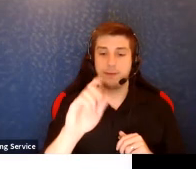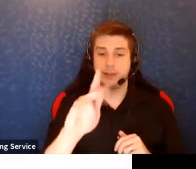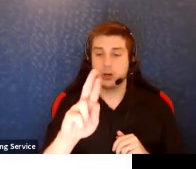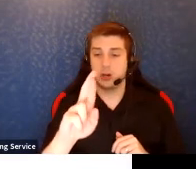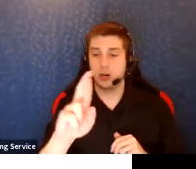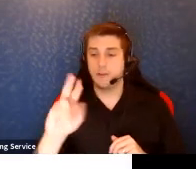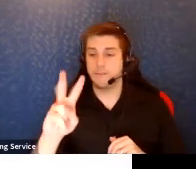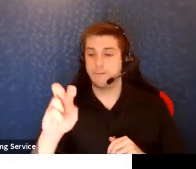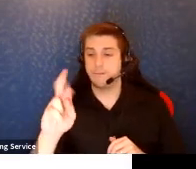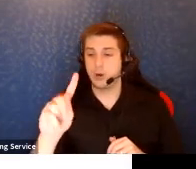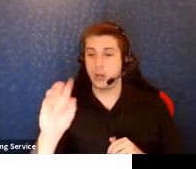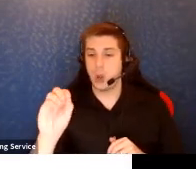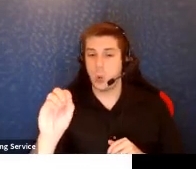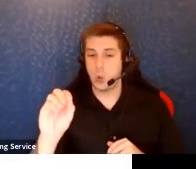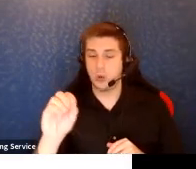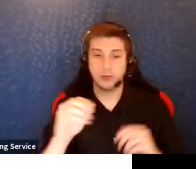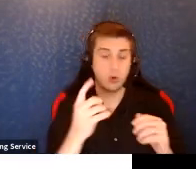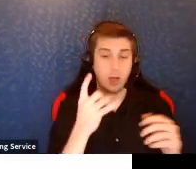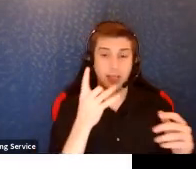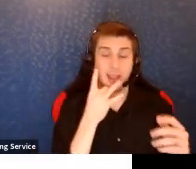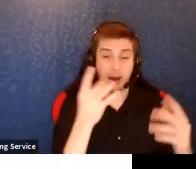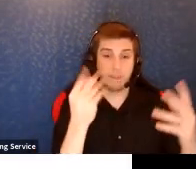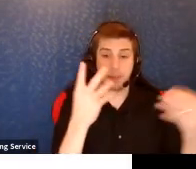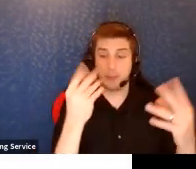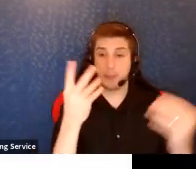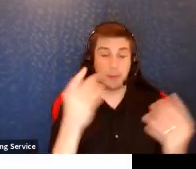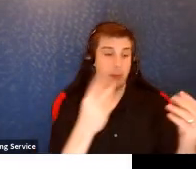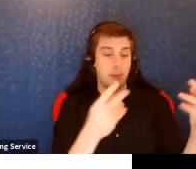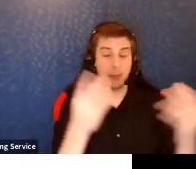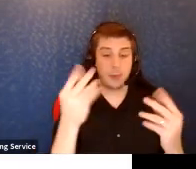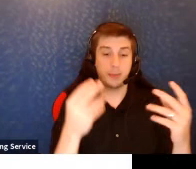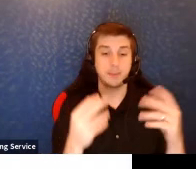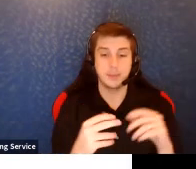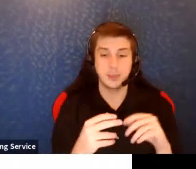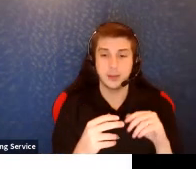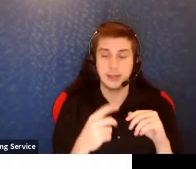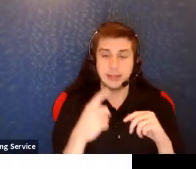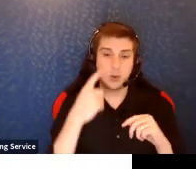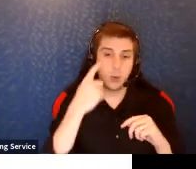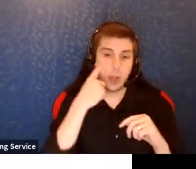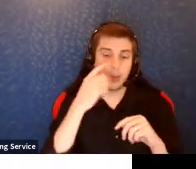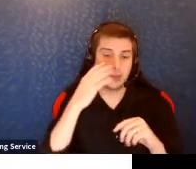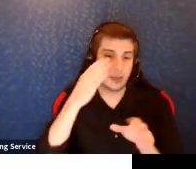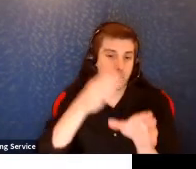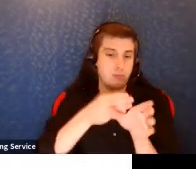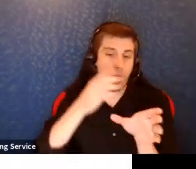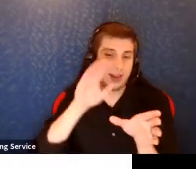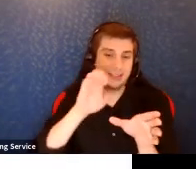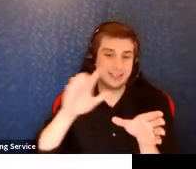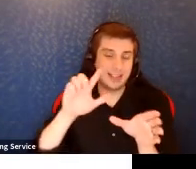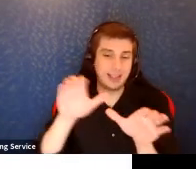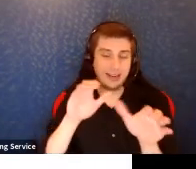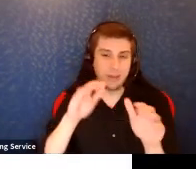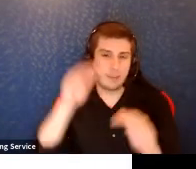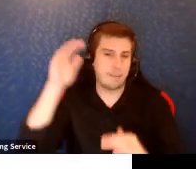flickering and bright flashing lights. So there's a imbalance of brain cell activity caused by low